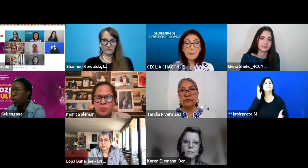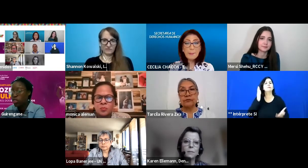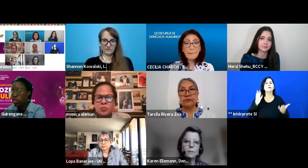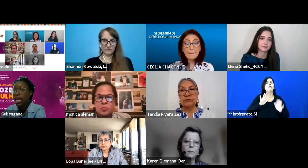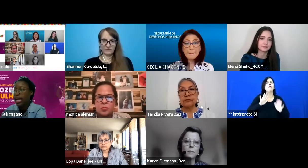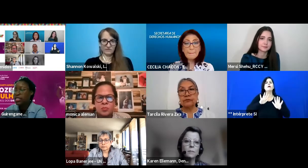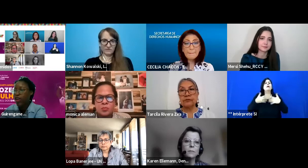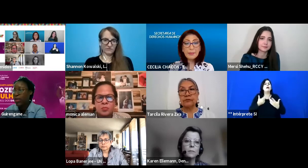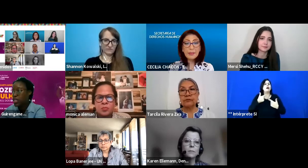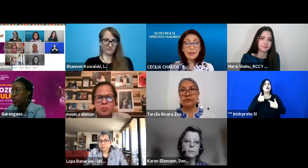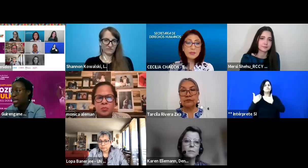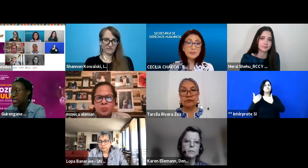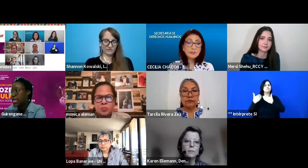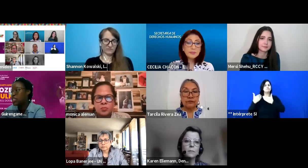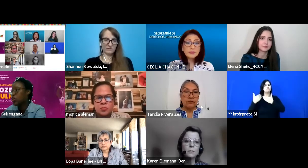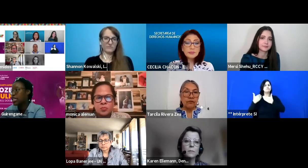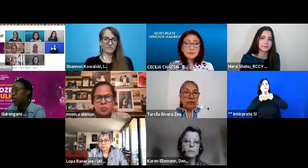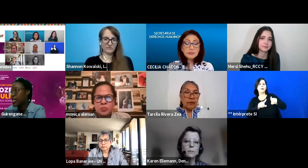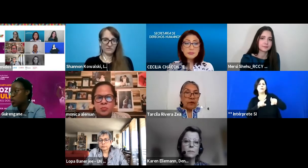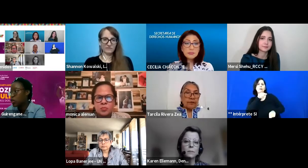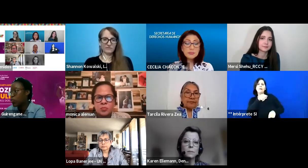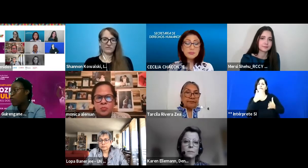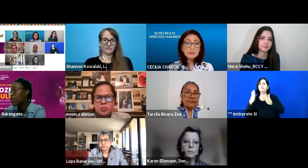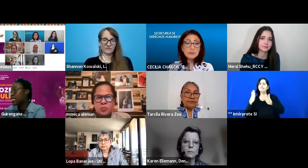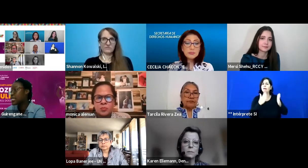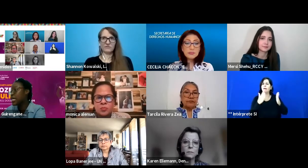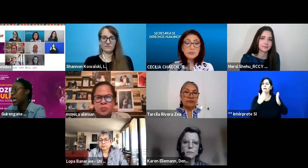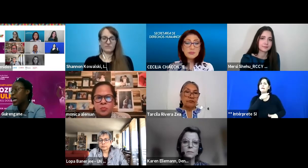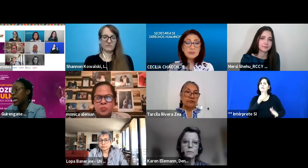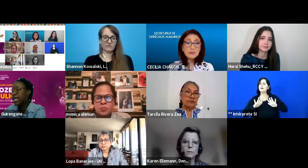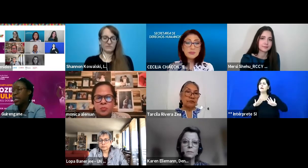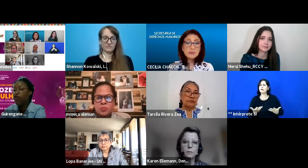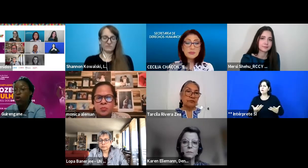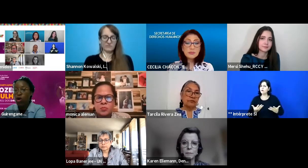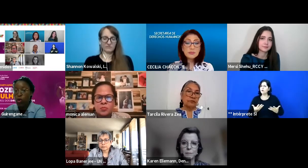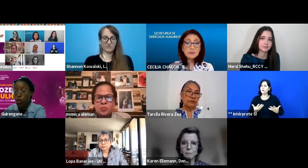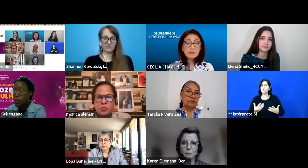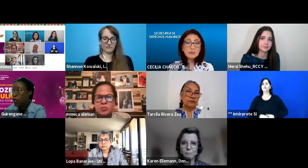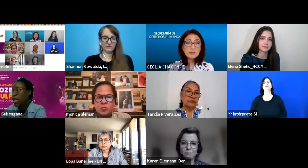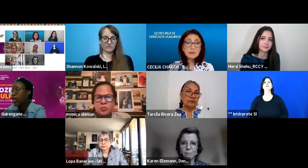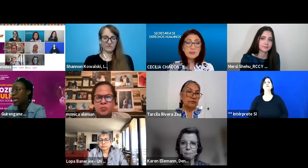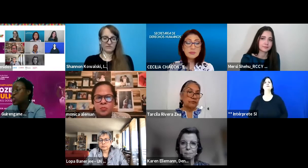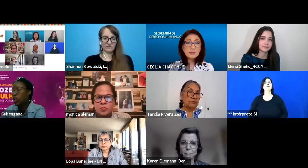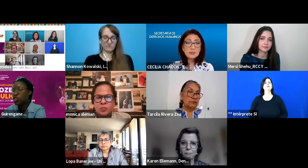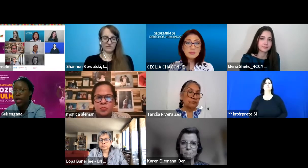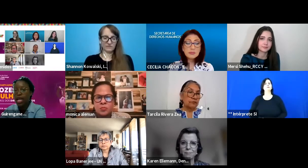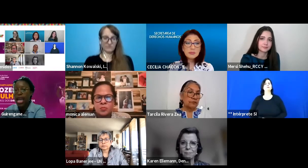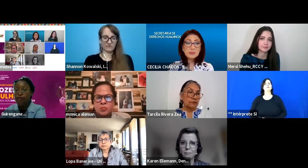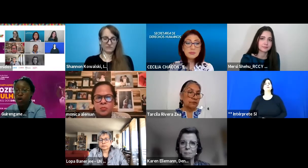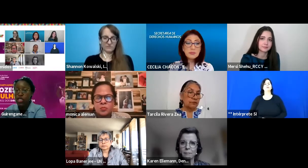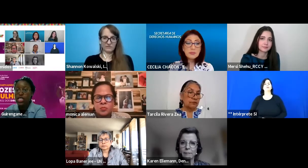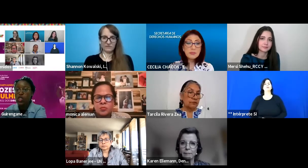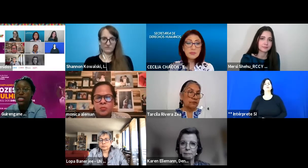leaders, both at feminist organization, at the grassroots movements, and informal groups, so that we can join